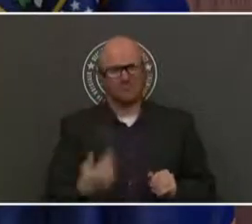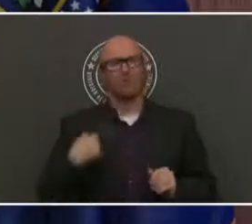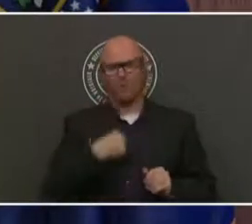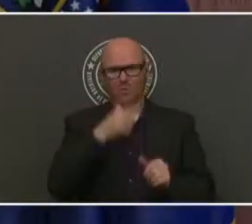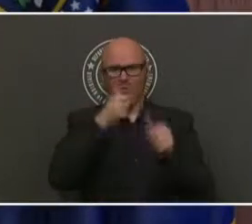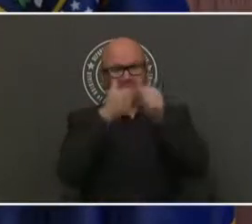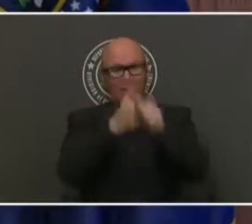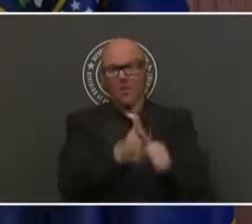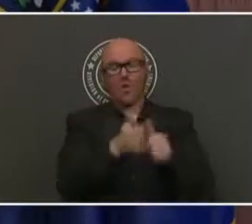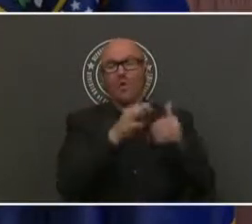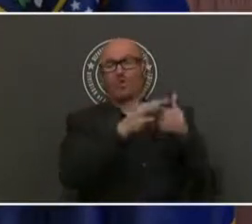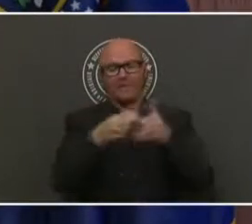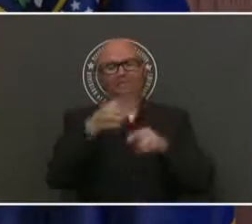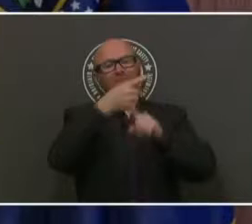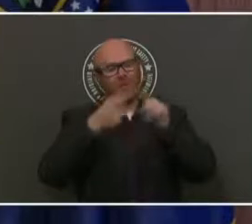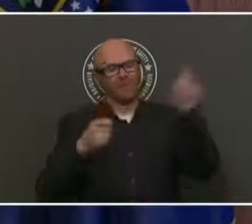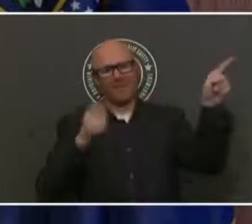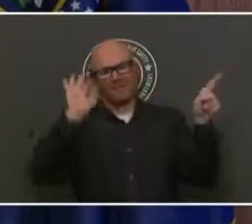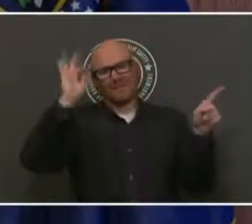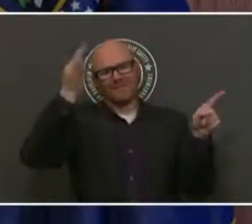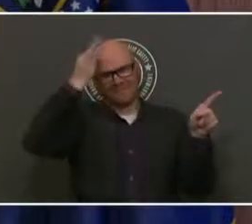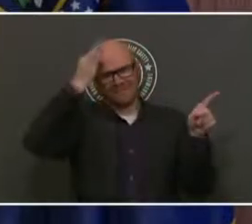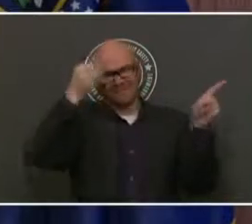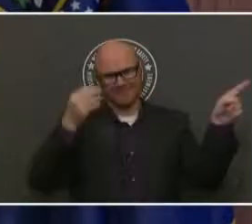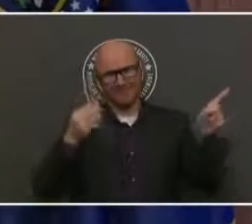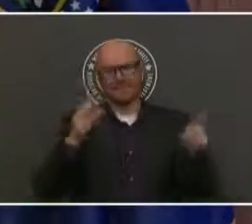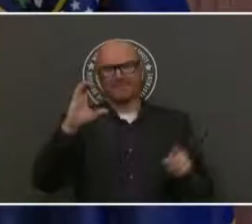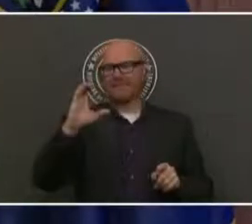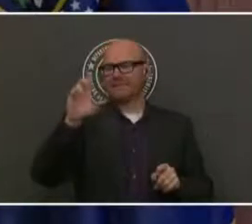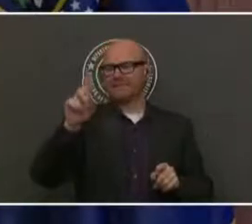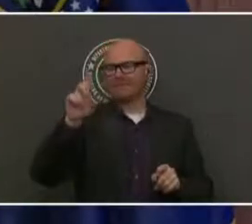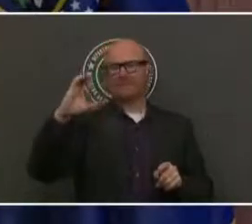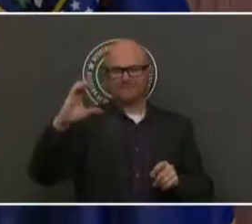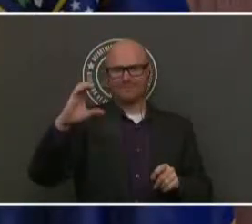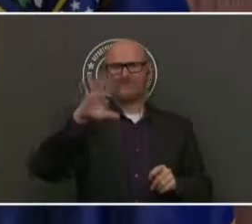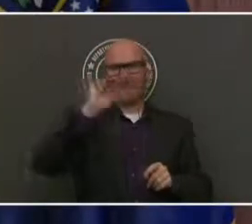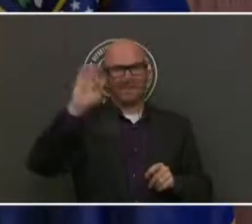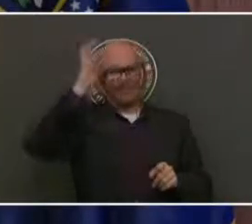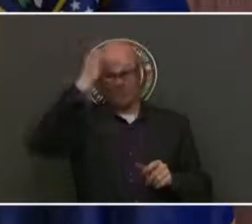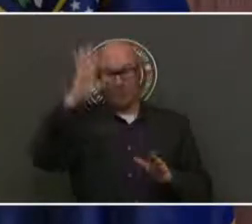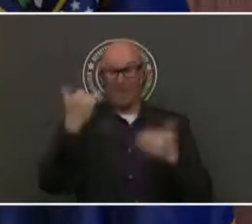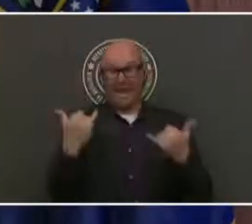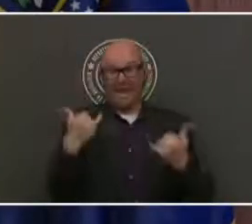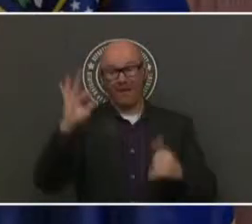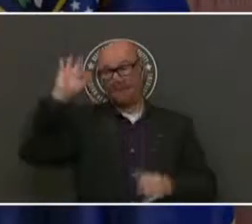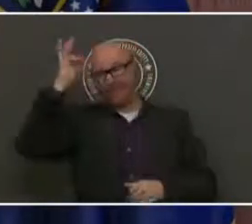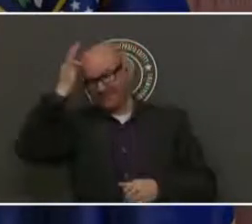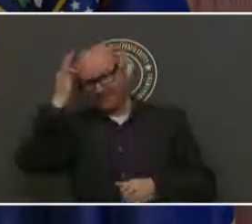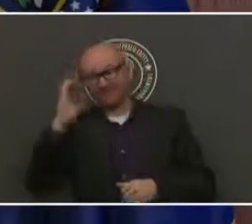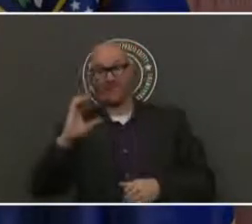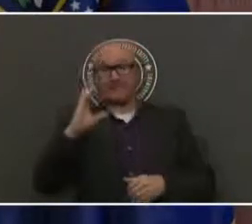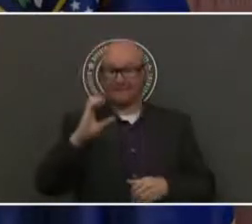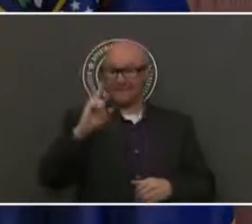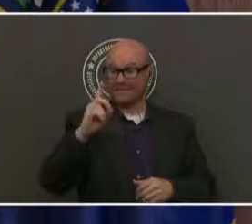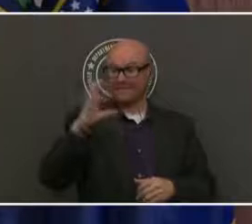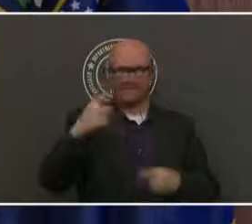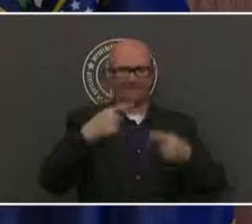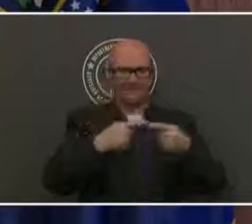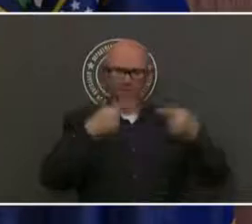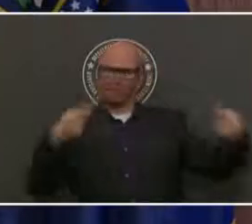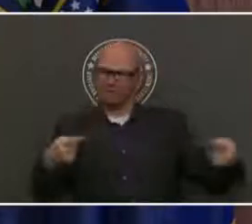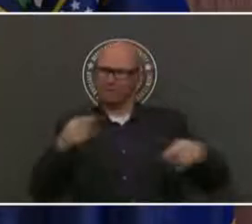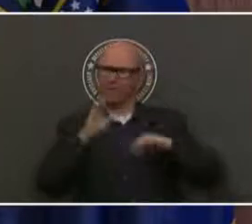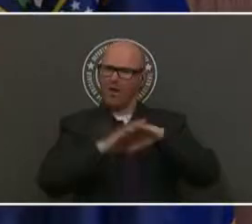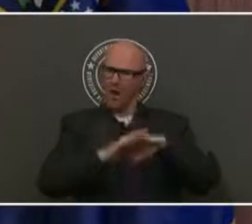the guidelines as put out by the CDC. There is disagreement amongst many in the community over